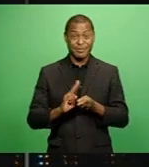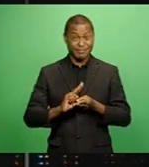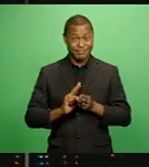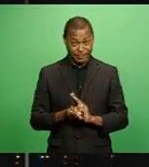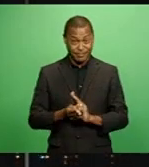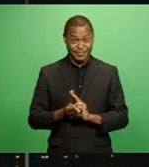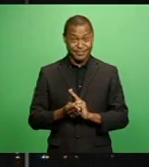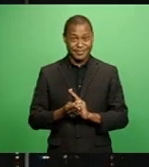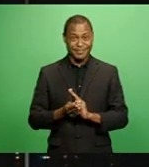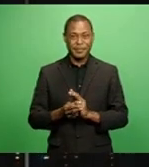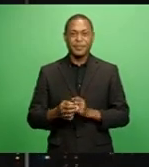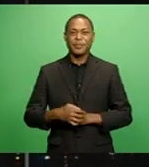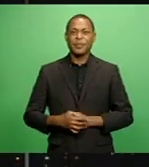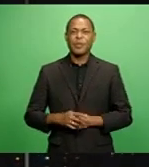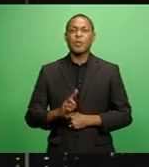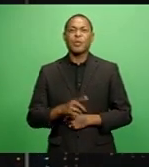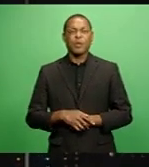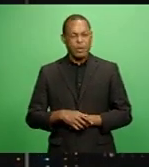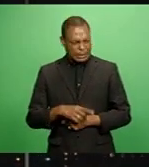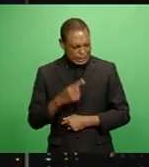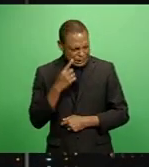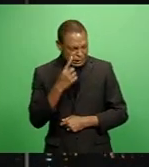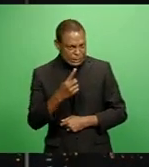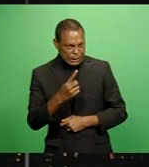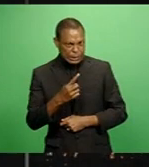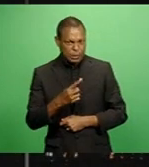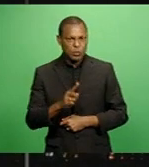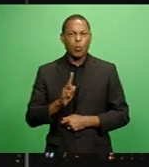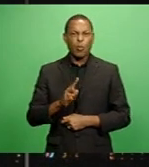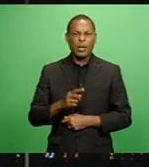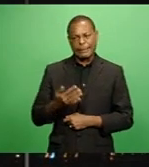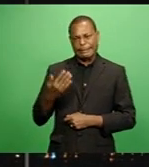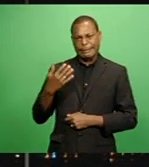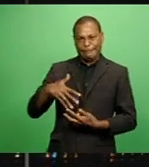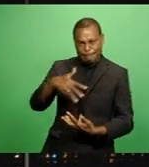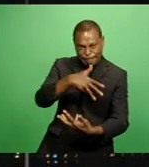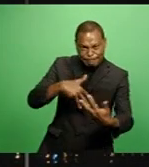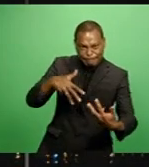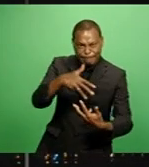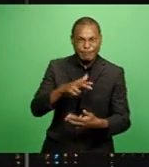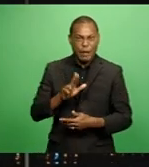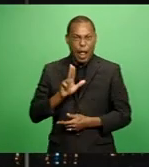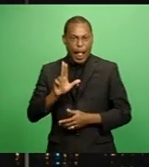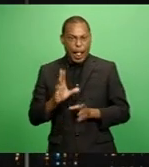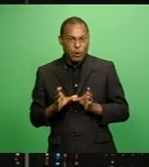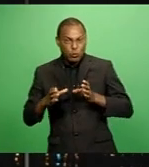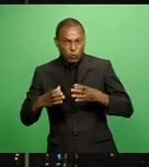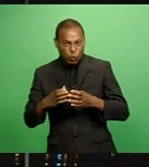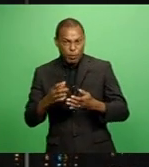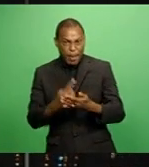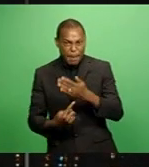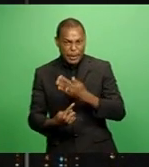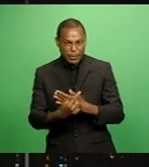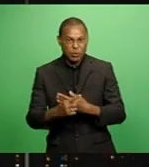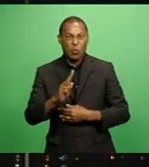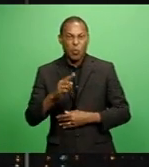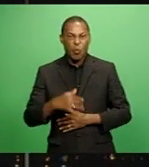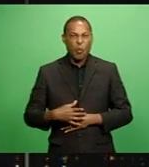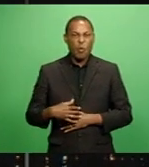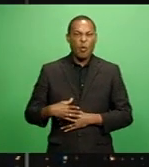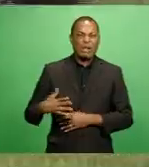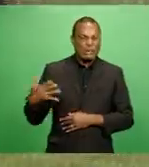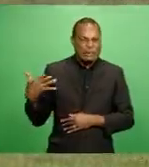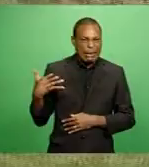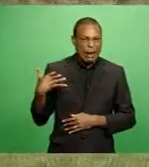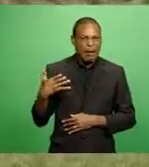Children's Emergency Fund has noted that the recent tropical cyclones that affected the Lao group is beginning to affect children's